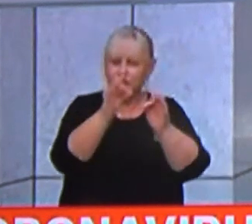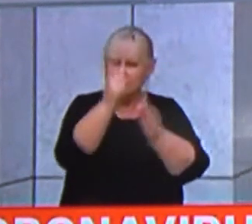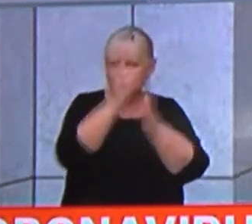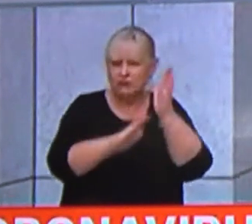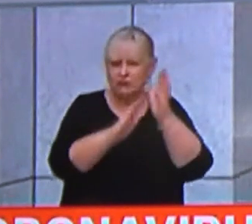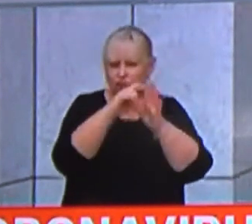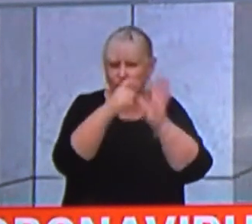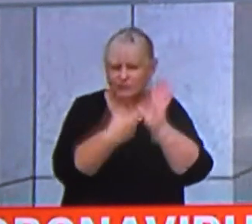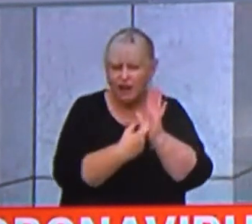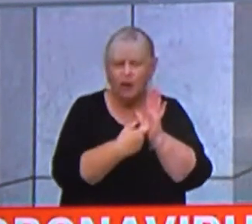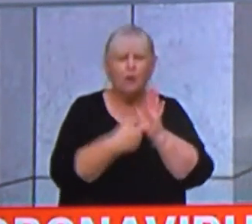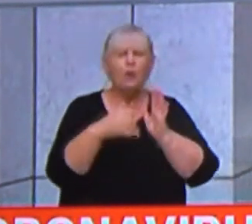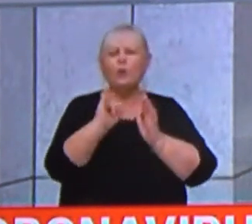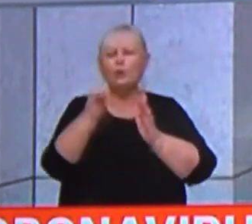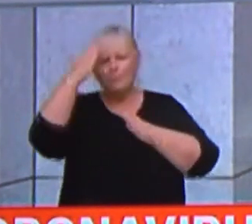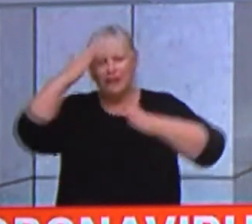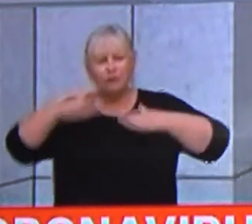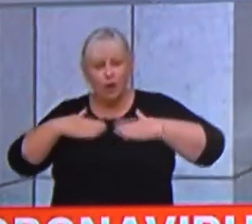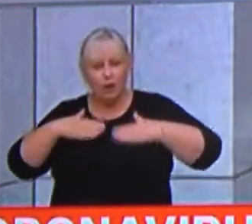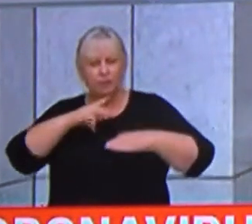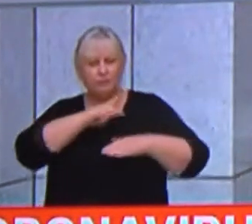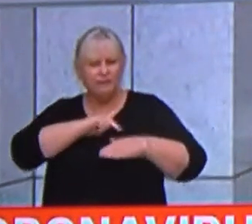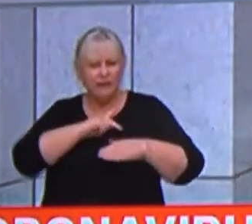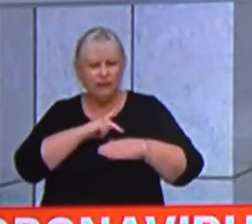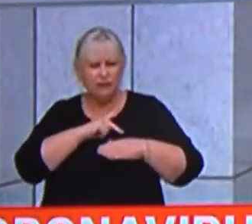have been completed in Australia, a